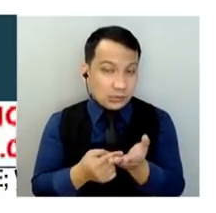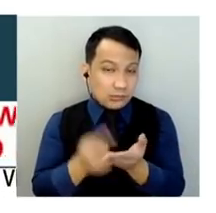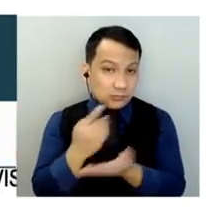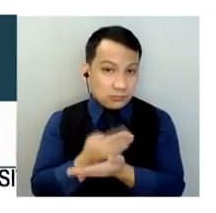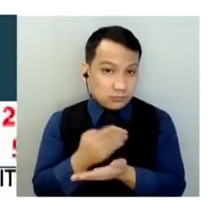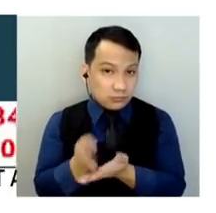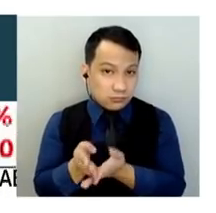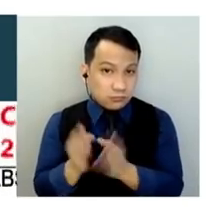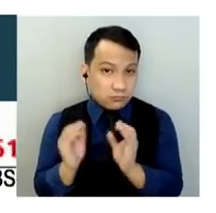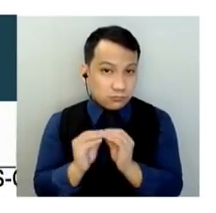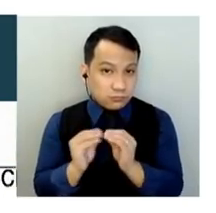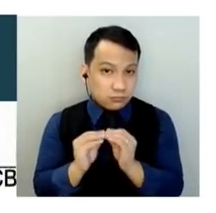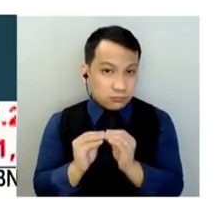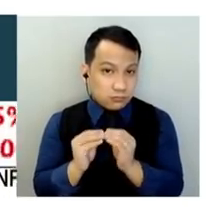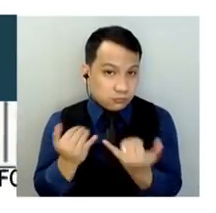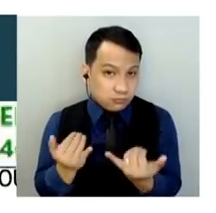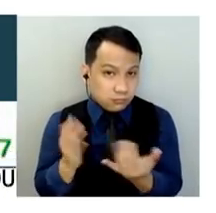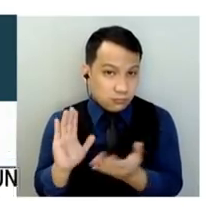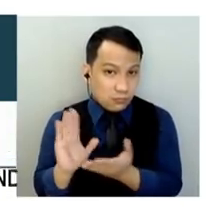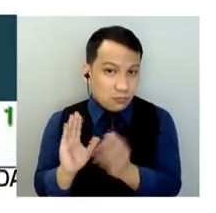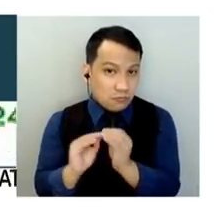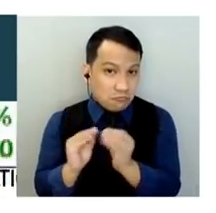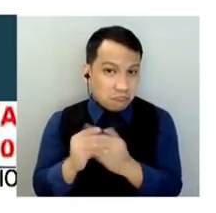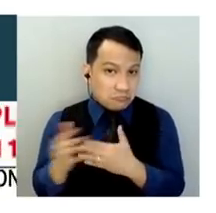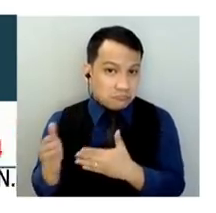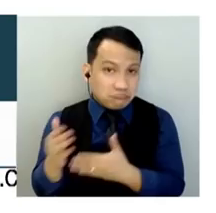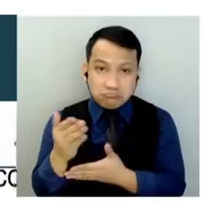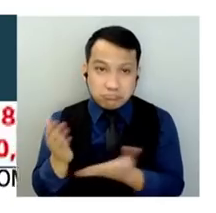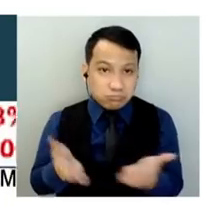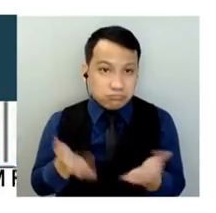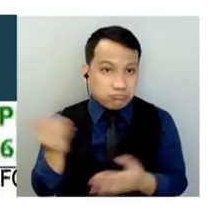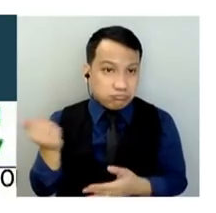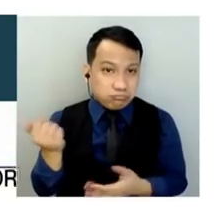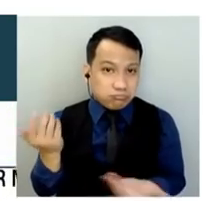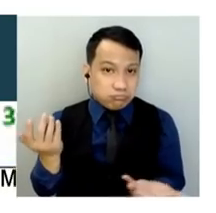more of that, or is it looking more like something else?